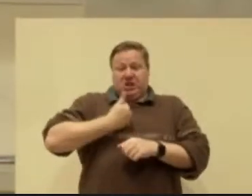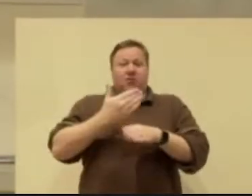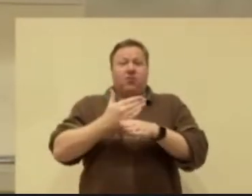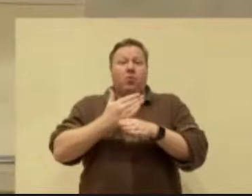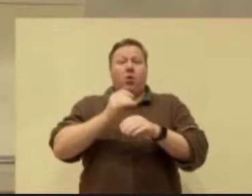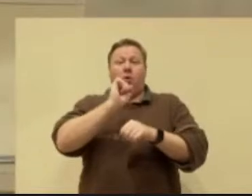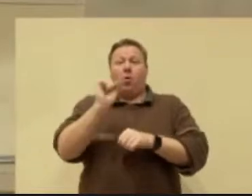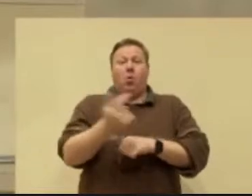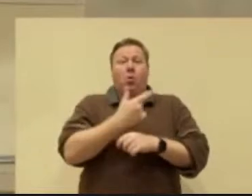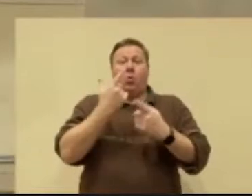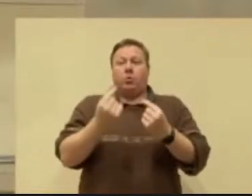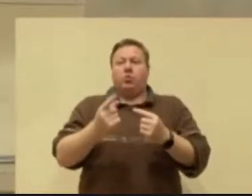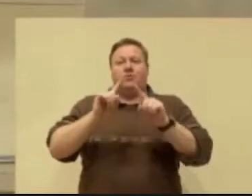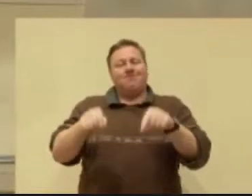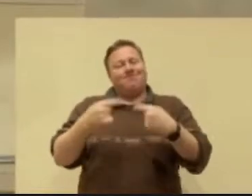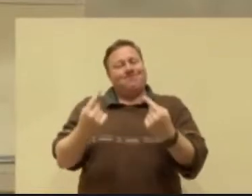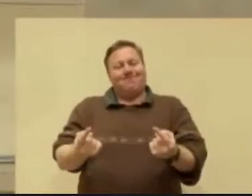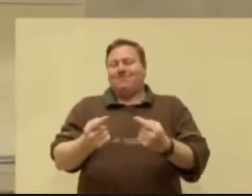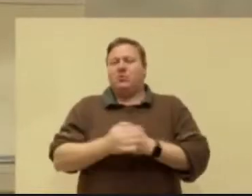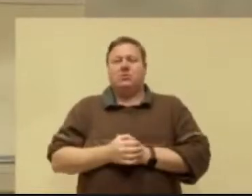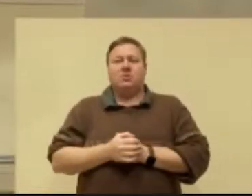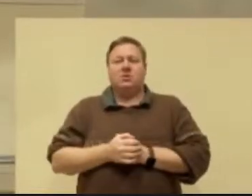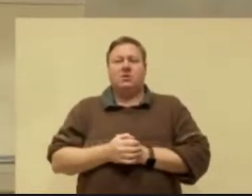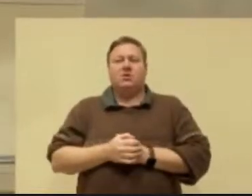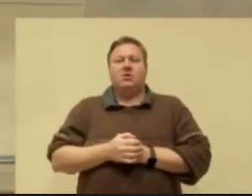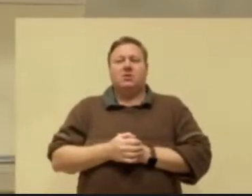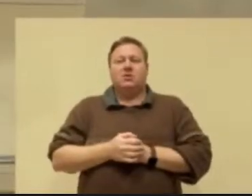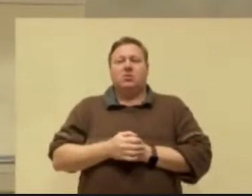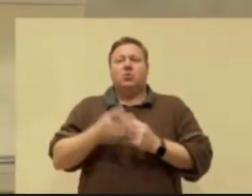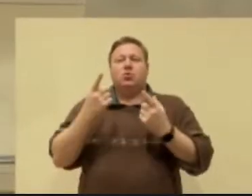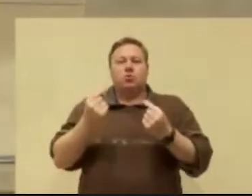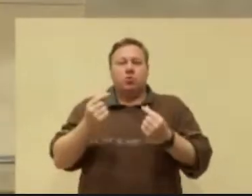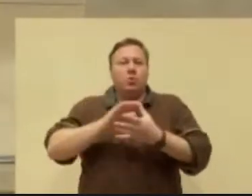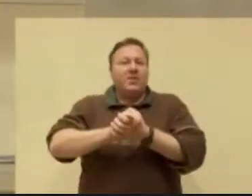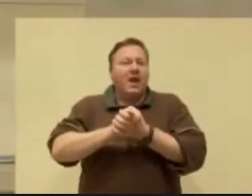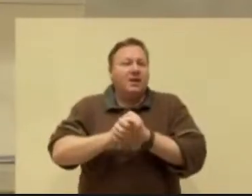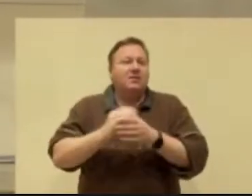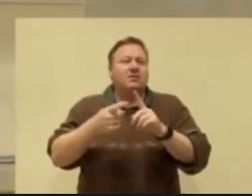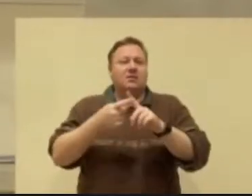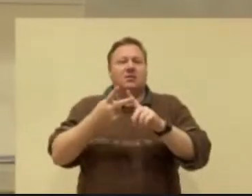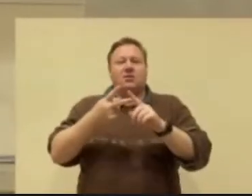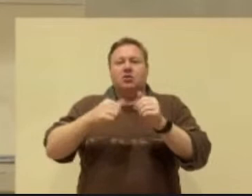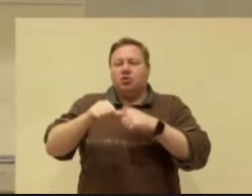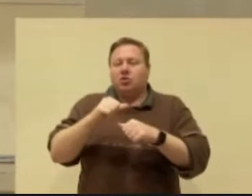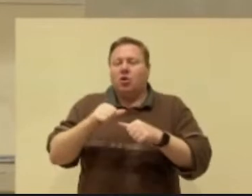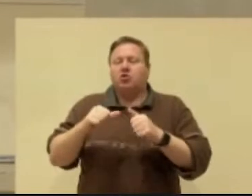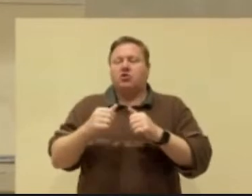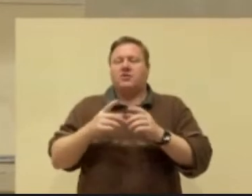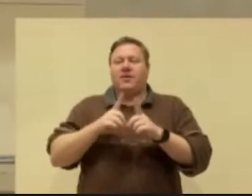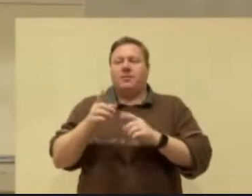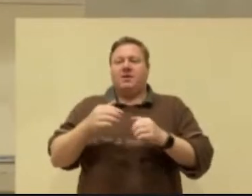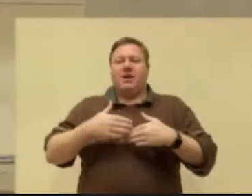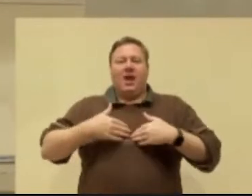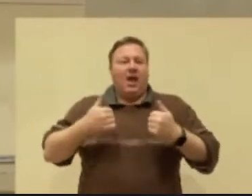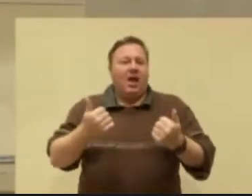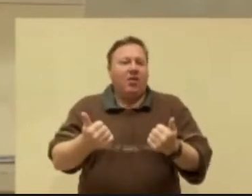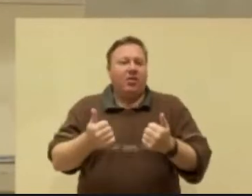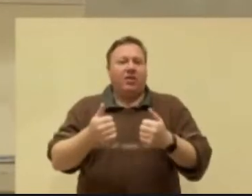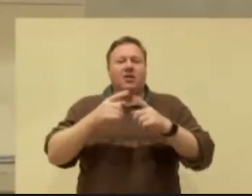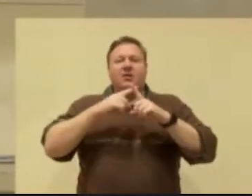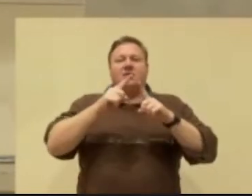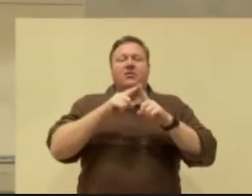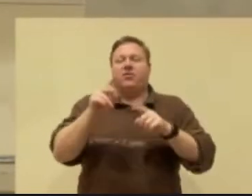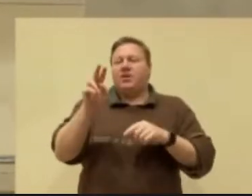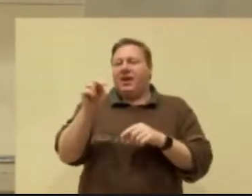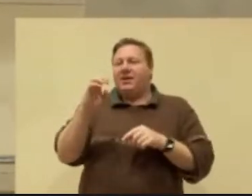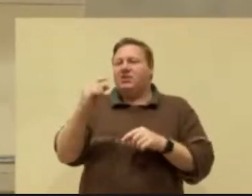jo watka canelo so we do it with health we do it with social development we do it with various ngos